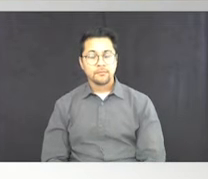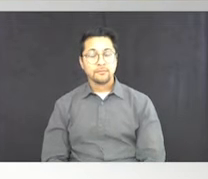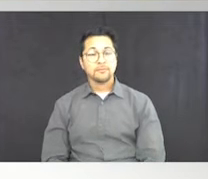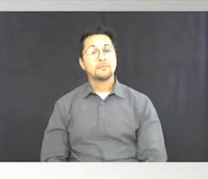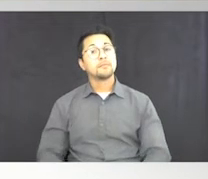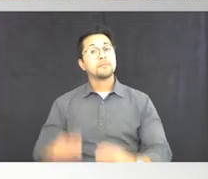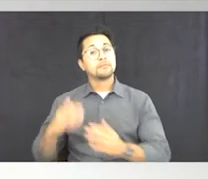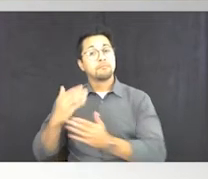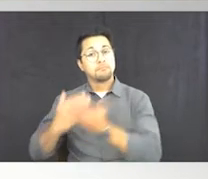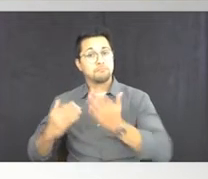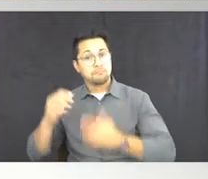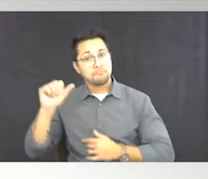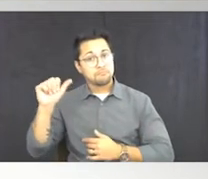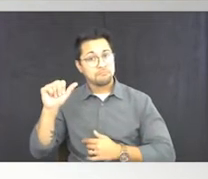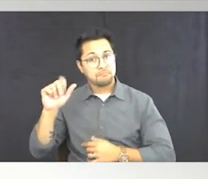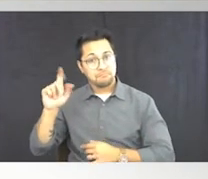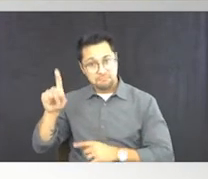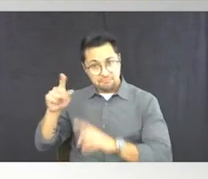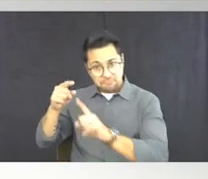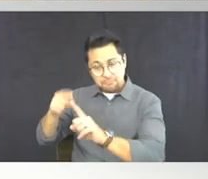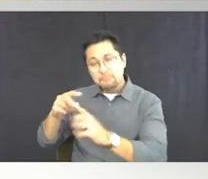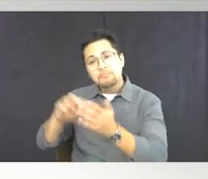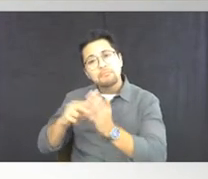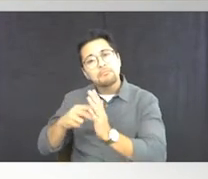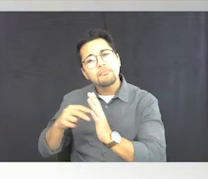So Part A of this section states that the